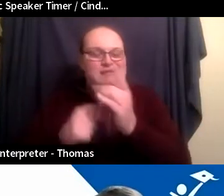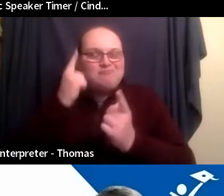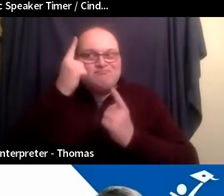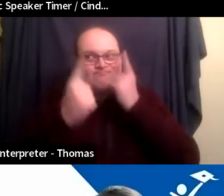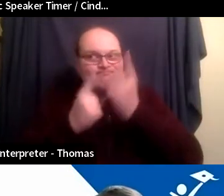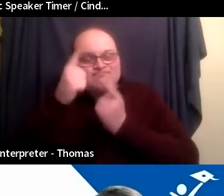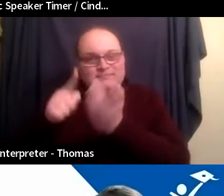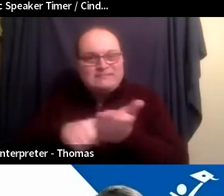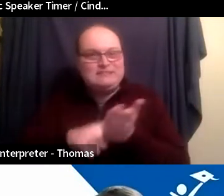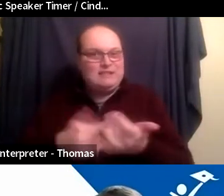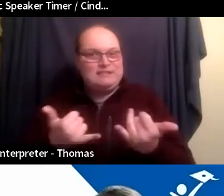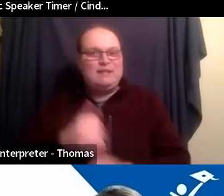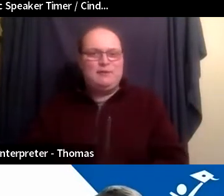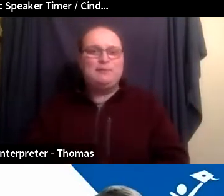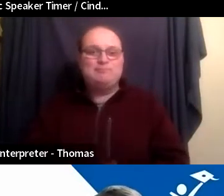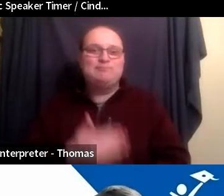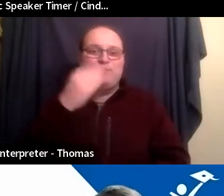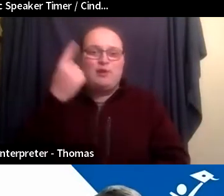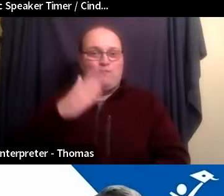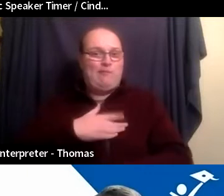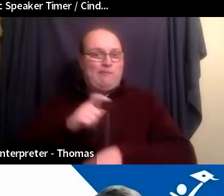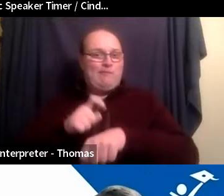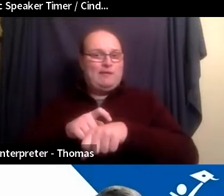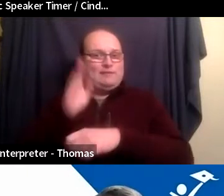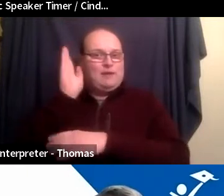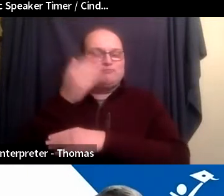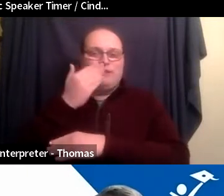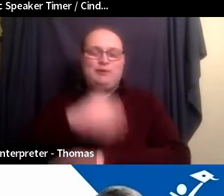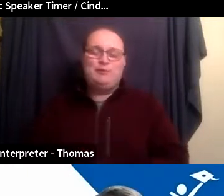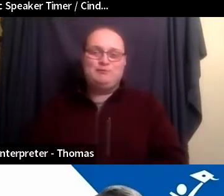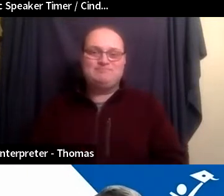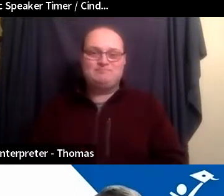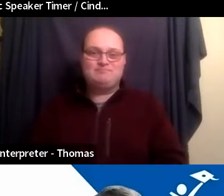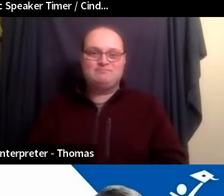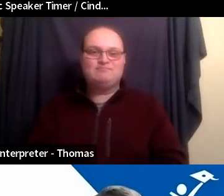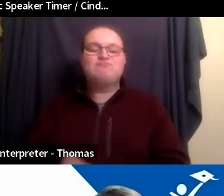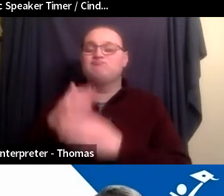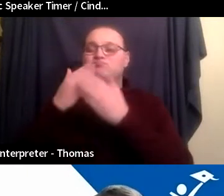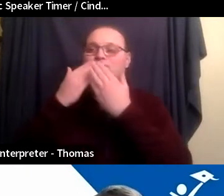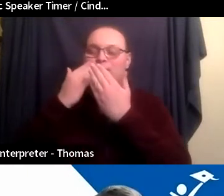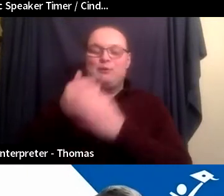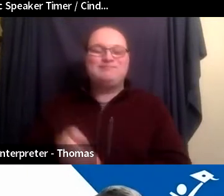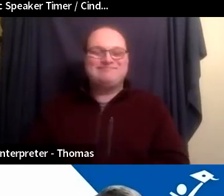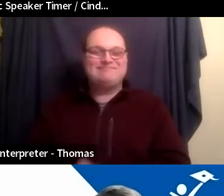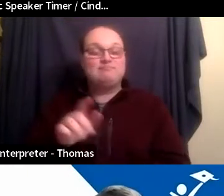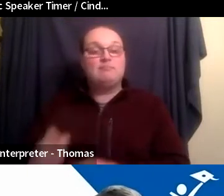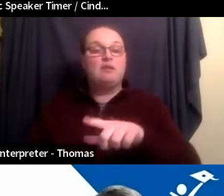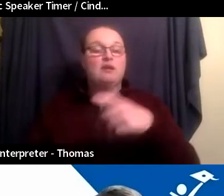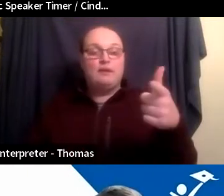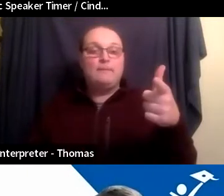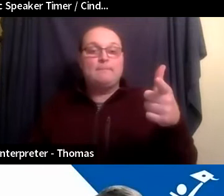time. I thank you for my time. Thank you very much. Thank you, Mr. Thomas. Next, we will